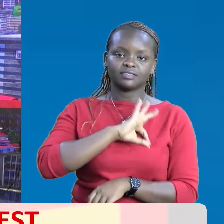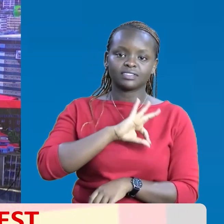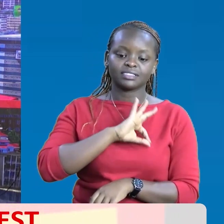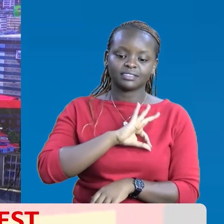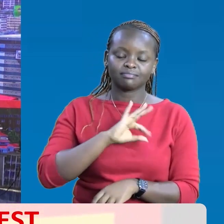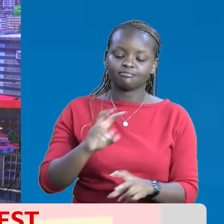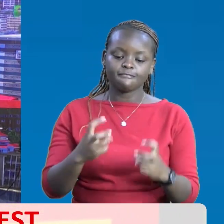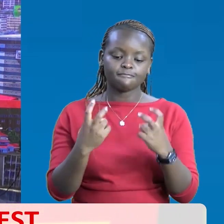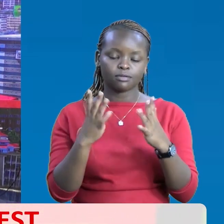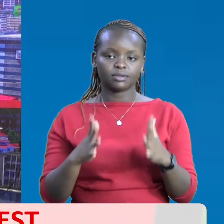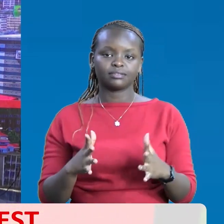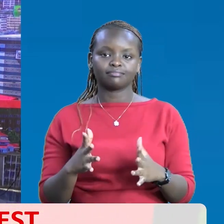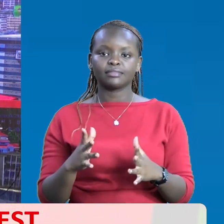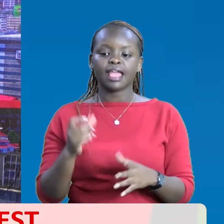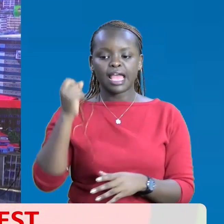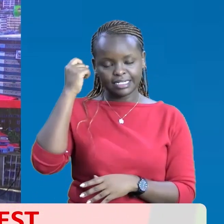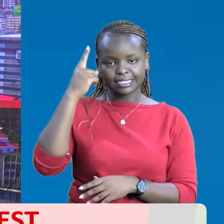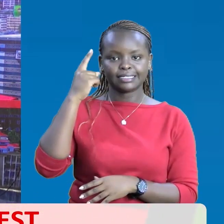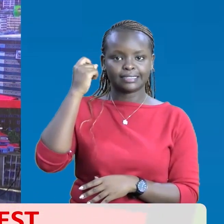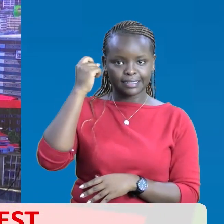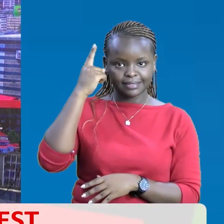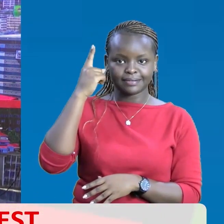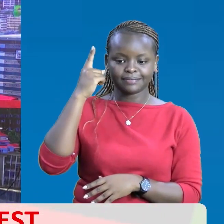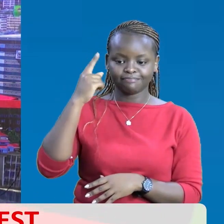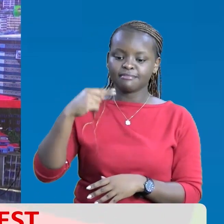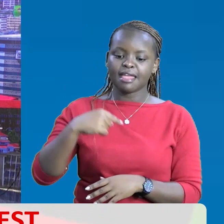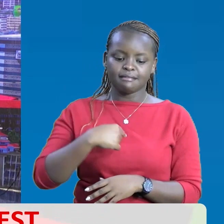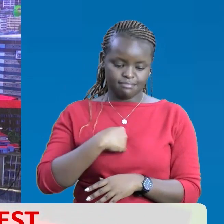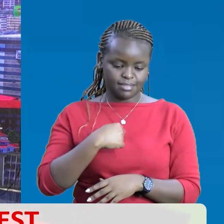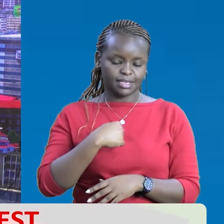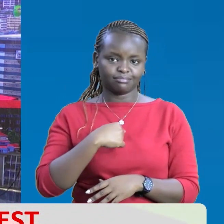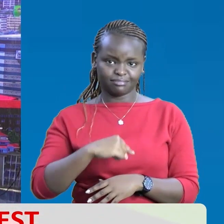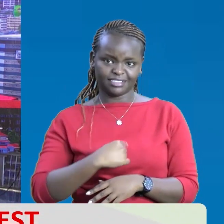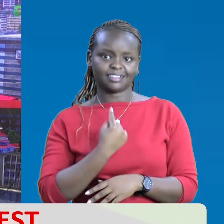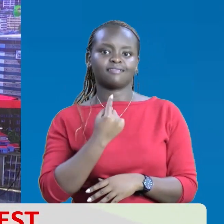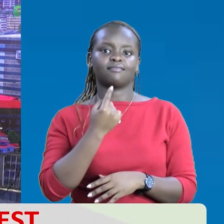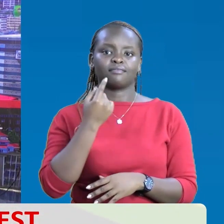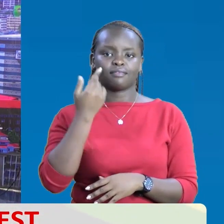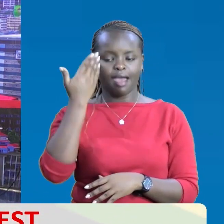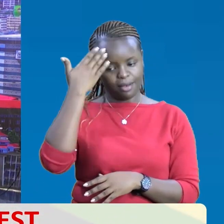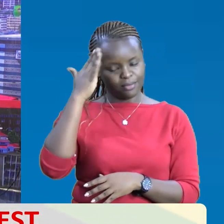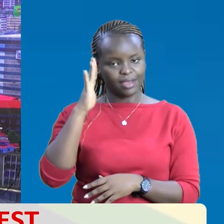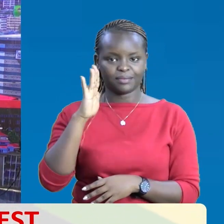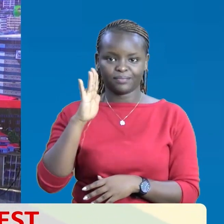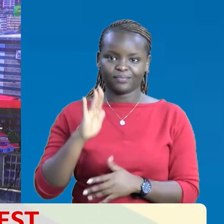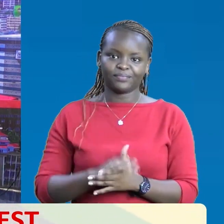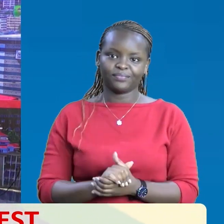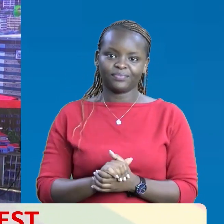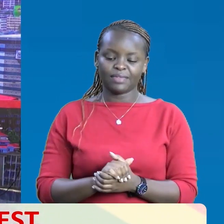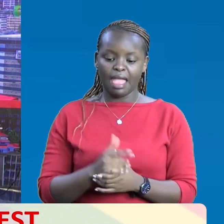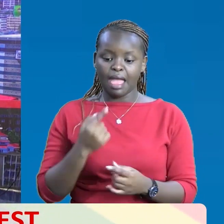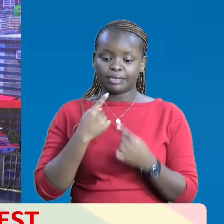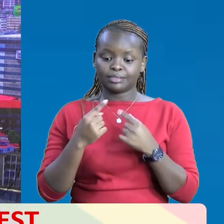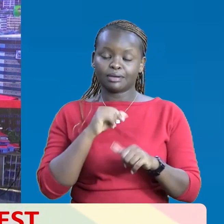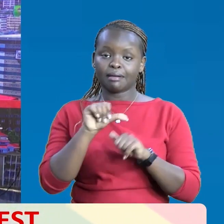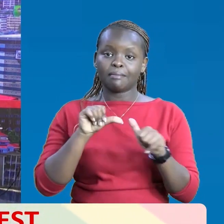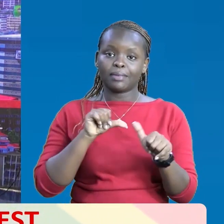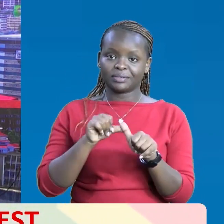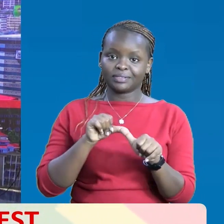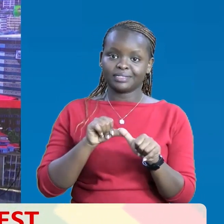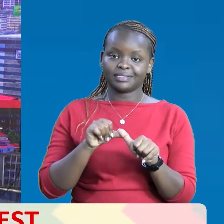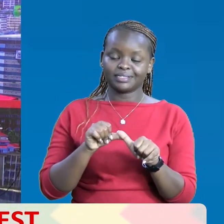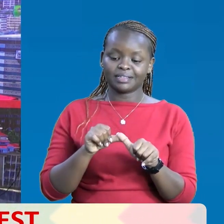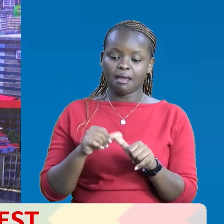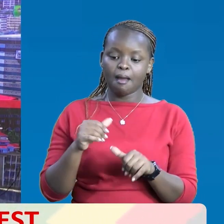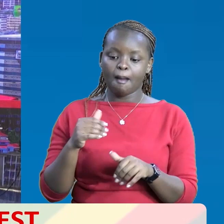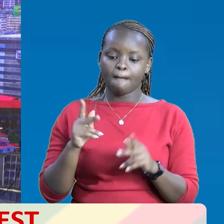akituangalia anaelewa yenye if I am self-aware they'll understand the benefits of being self-aware. Tutaongelelea pia mtu